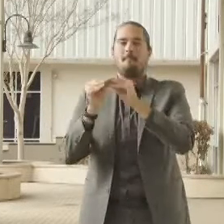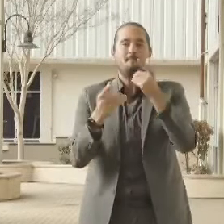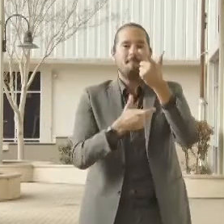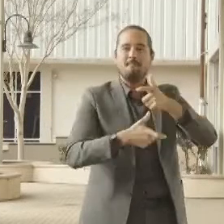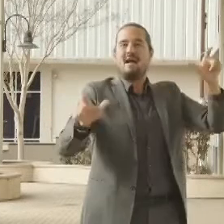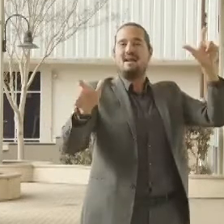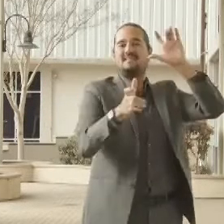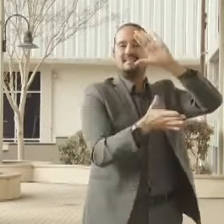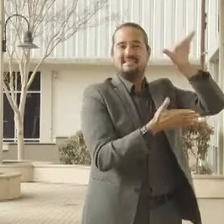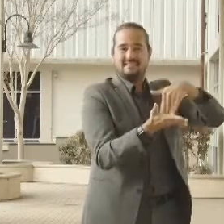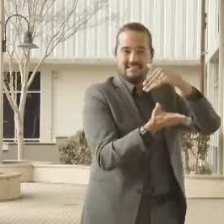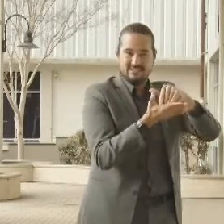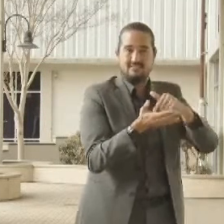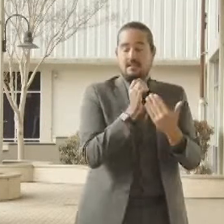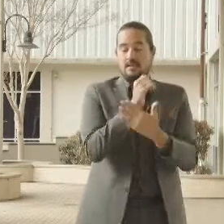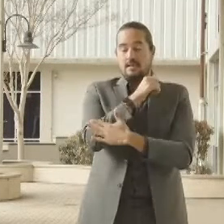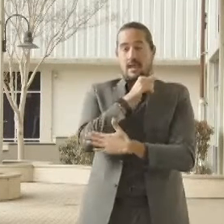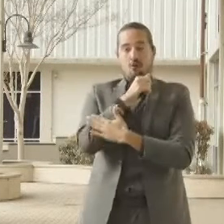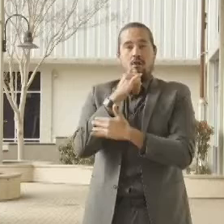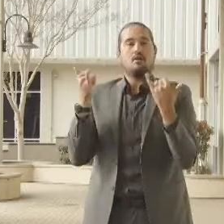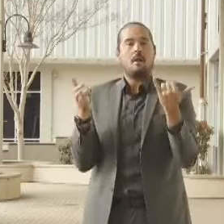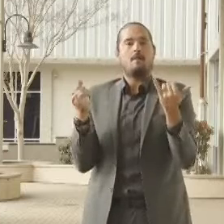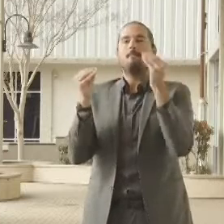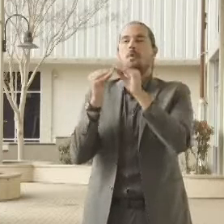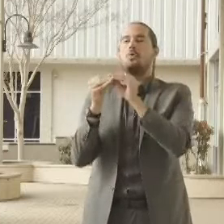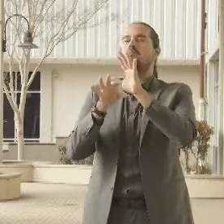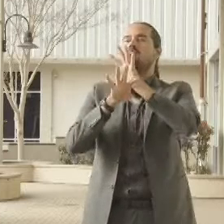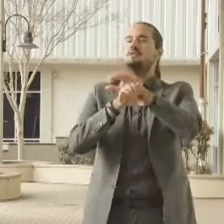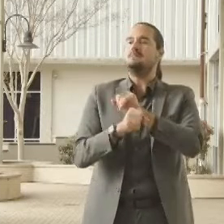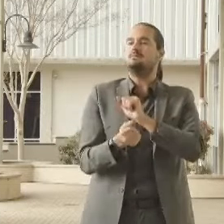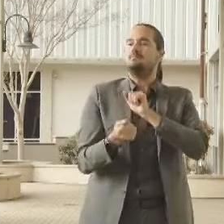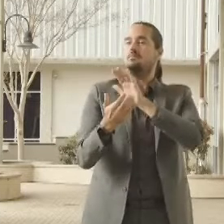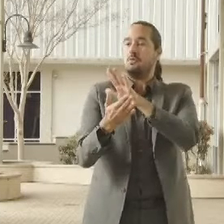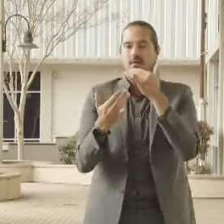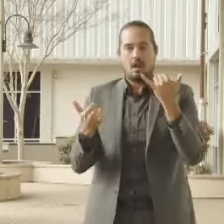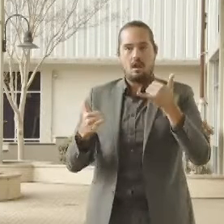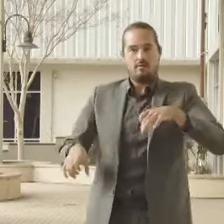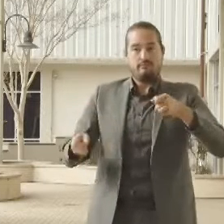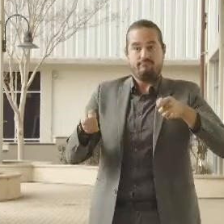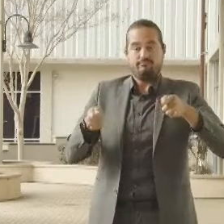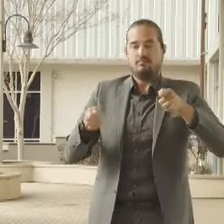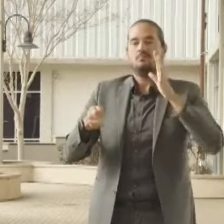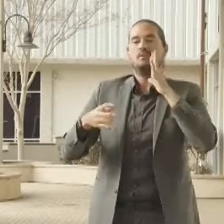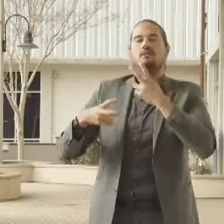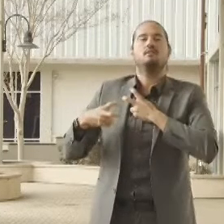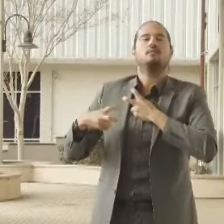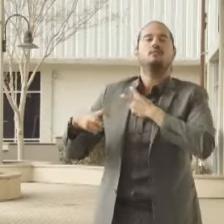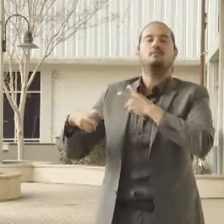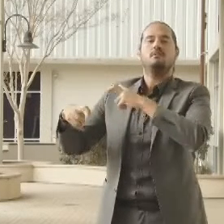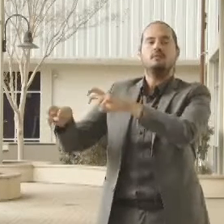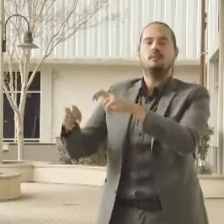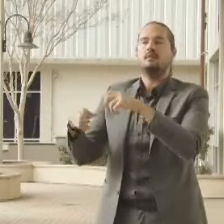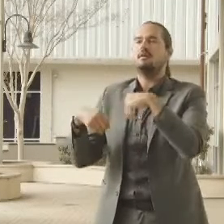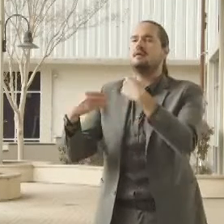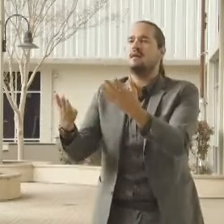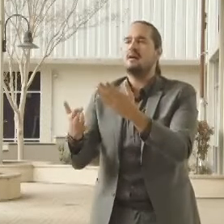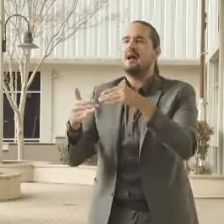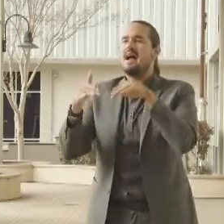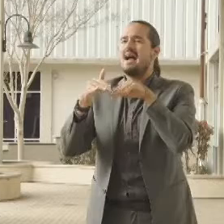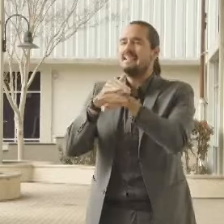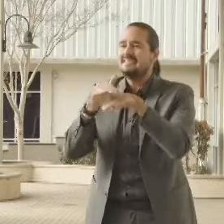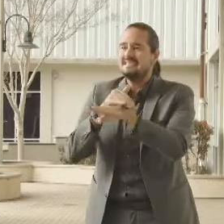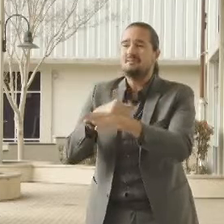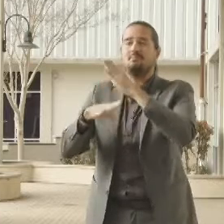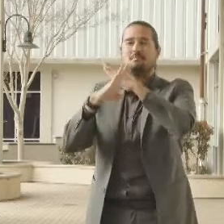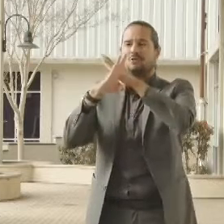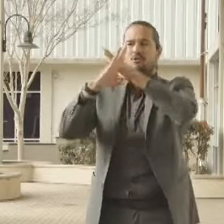will be more our traditional role, which is ensuring access and removing barriers for people who are